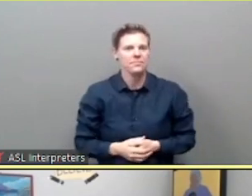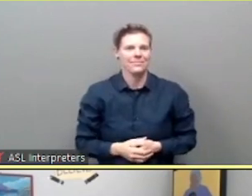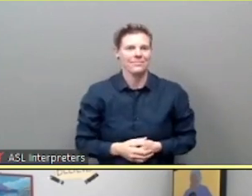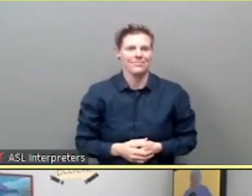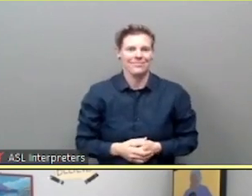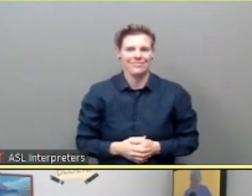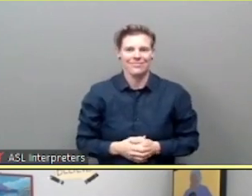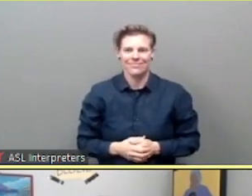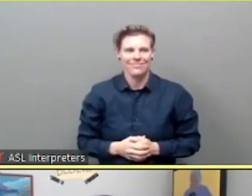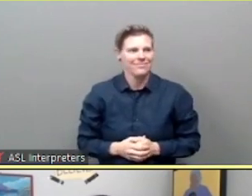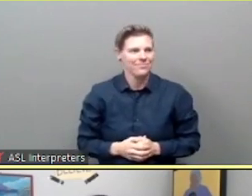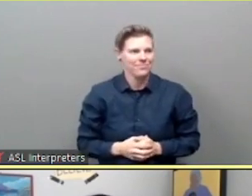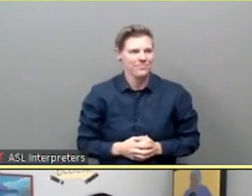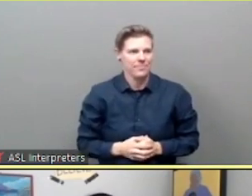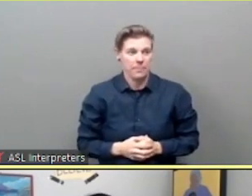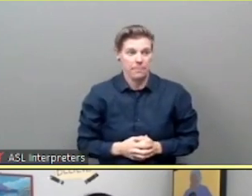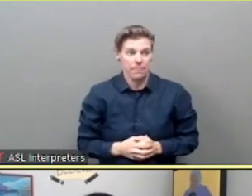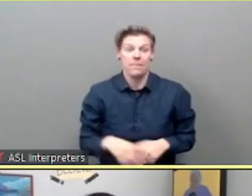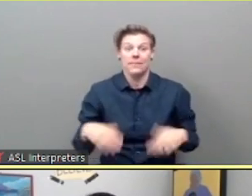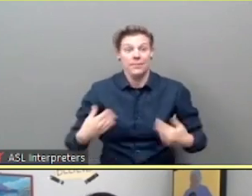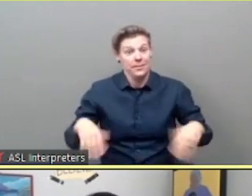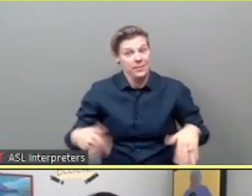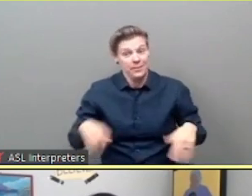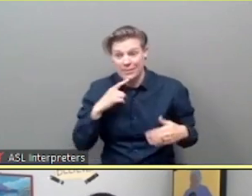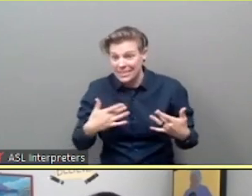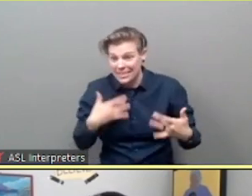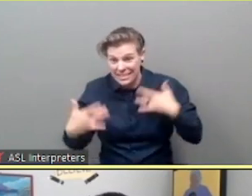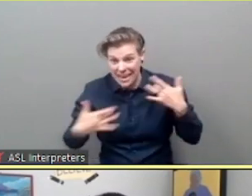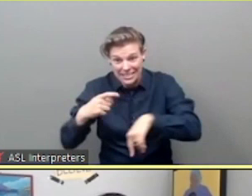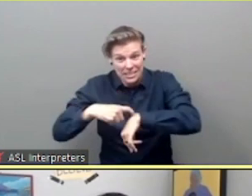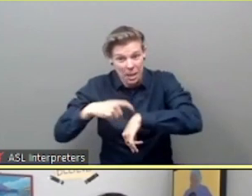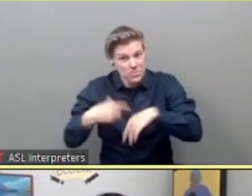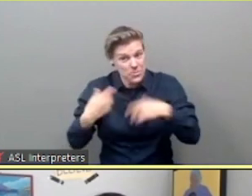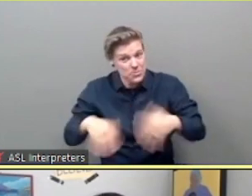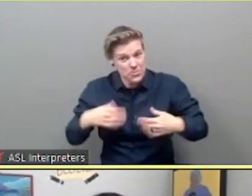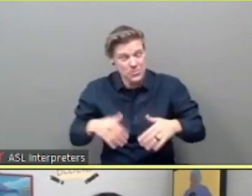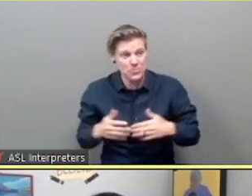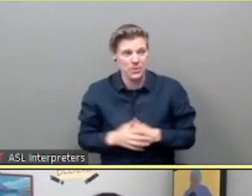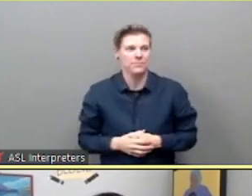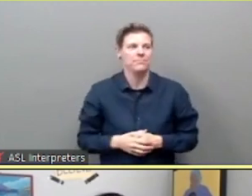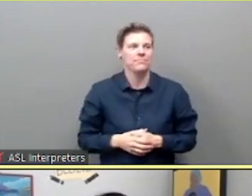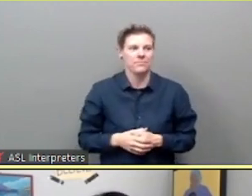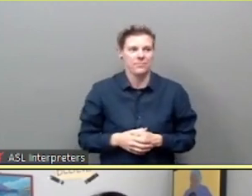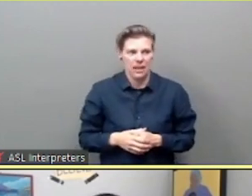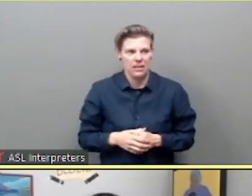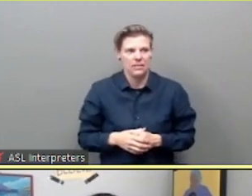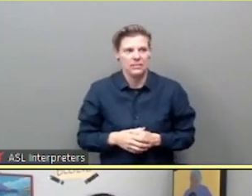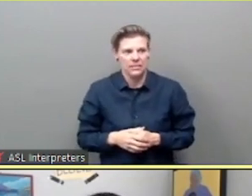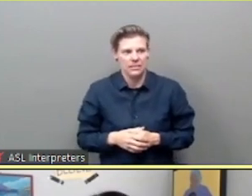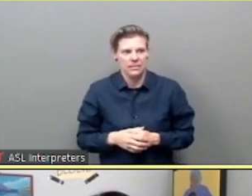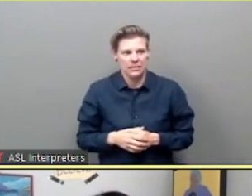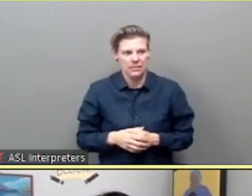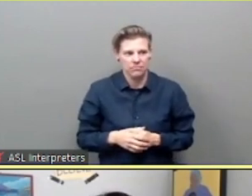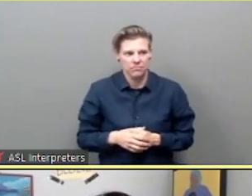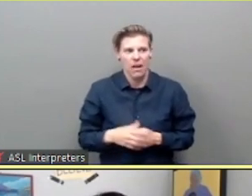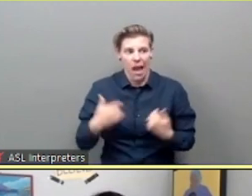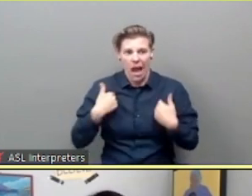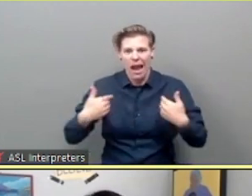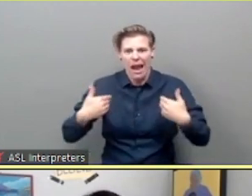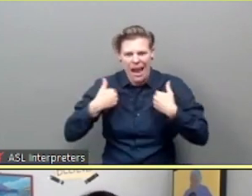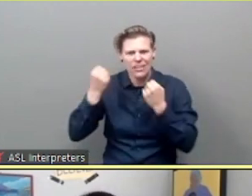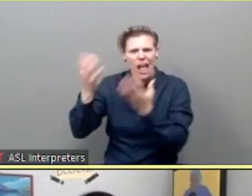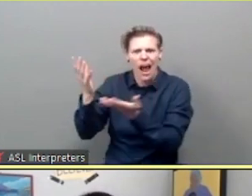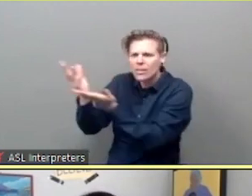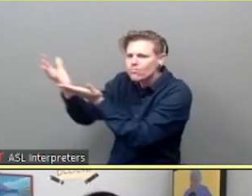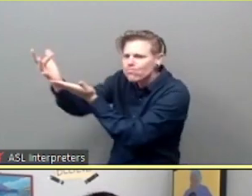What's really exciting is that we really have a lot of data on the vaccine showing how effective it is. Looking